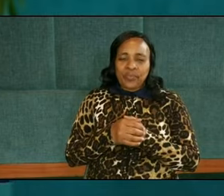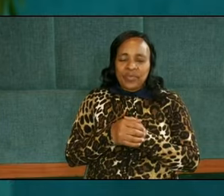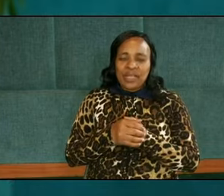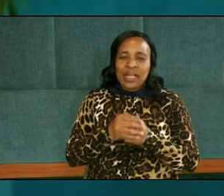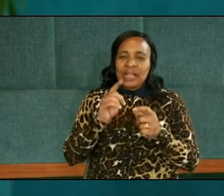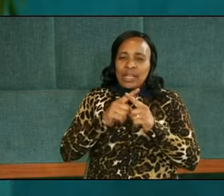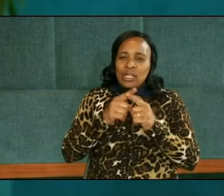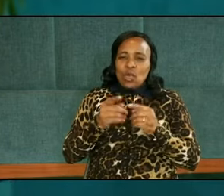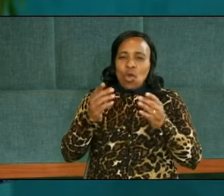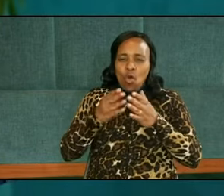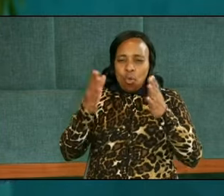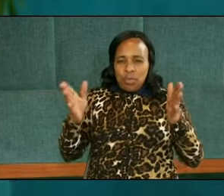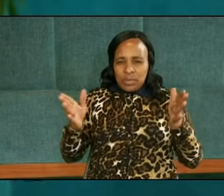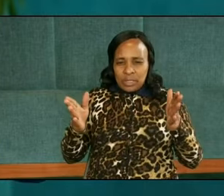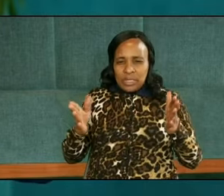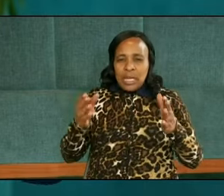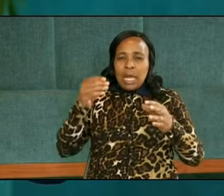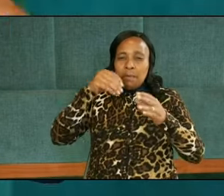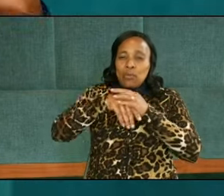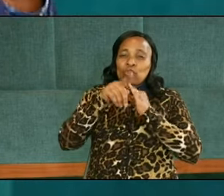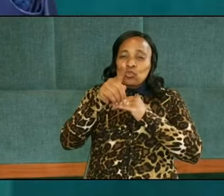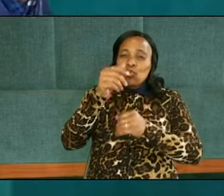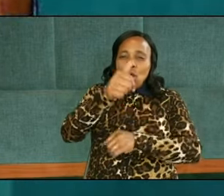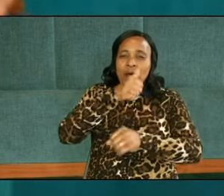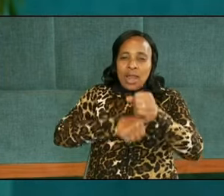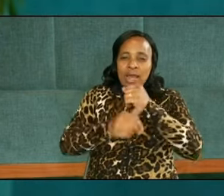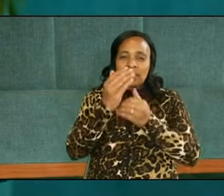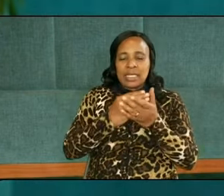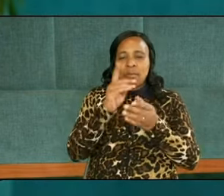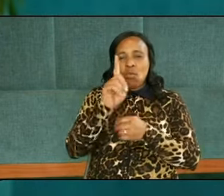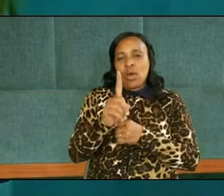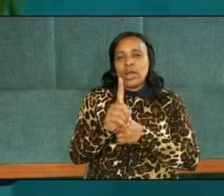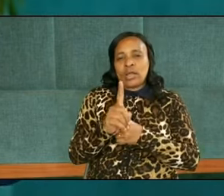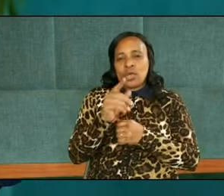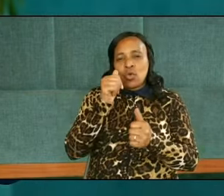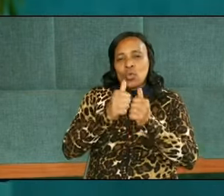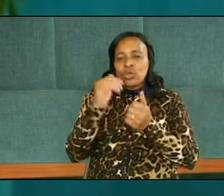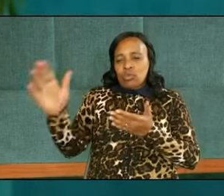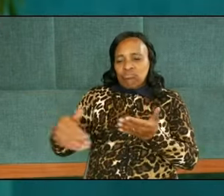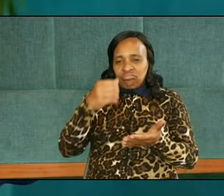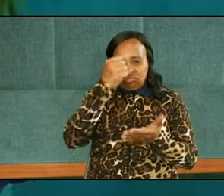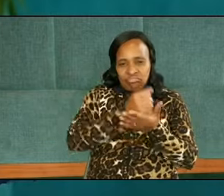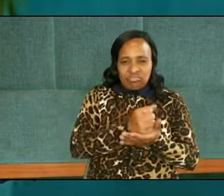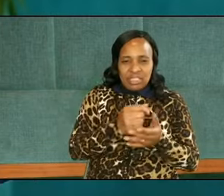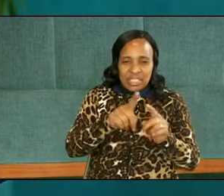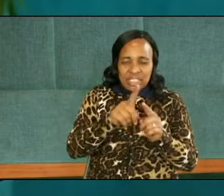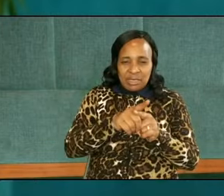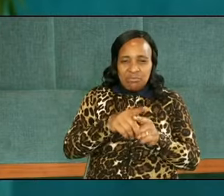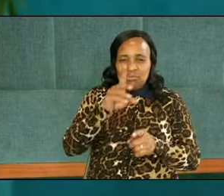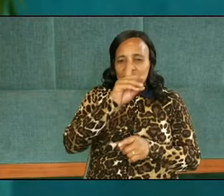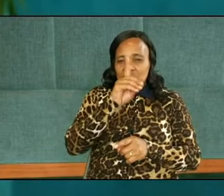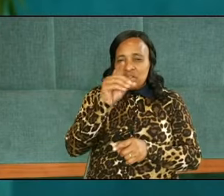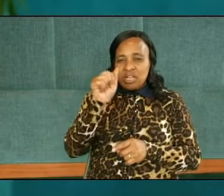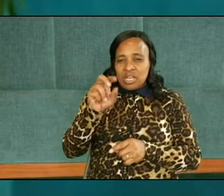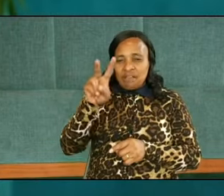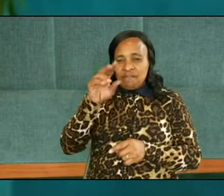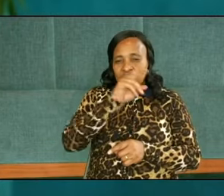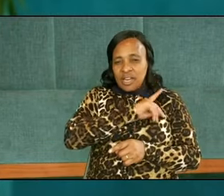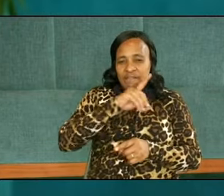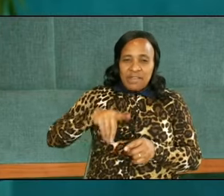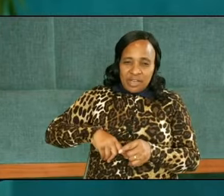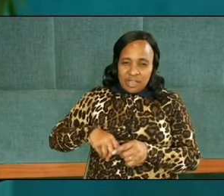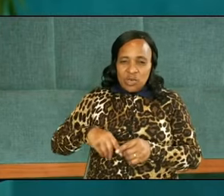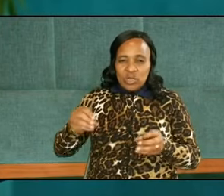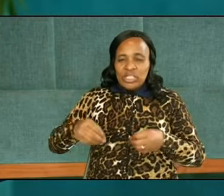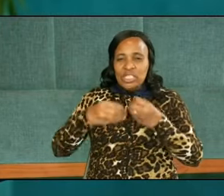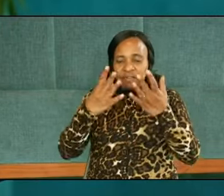he will often put you under someone who you're going to replace, like David was put under Saul. So it's usually a